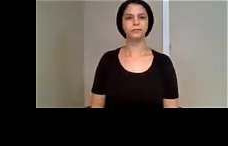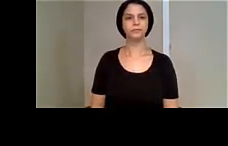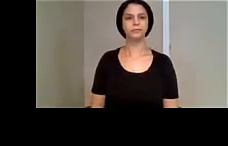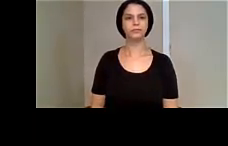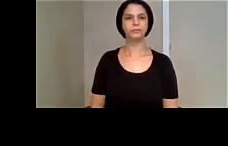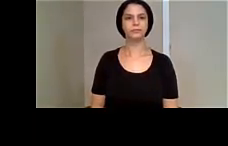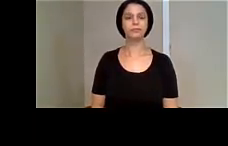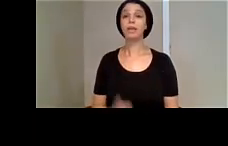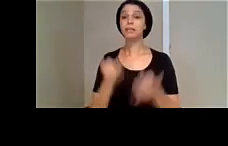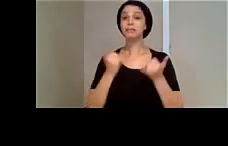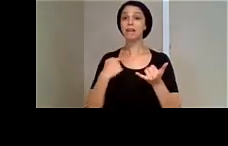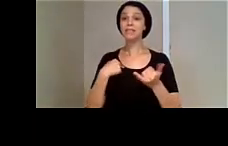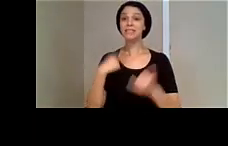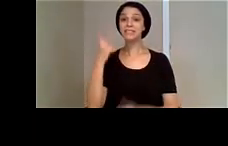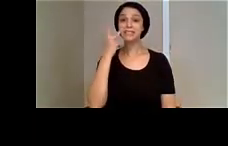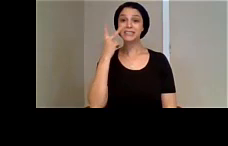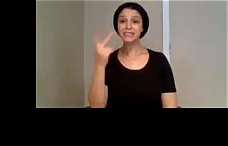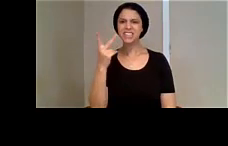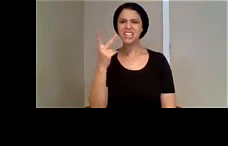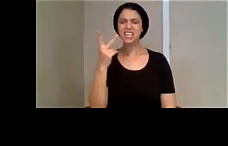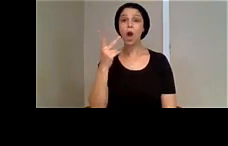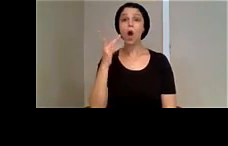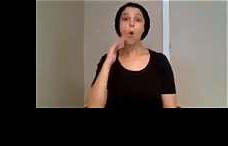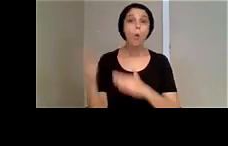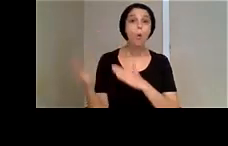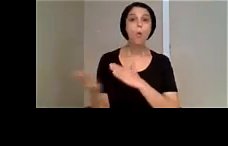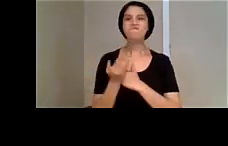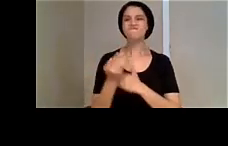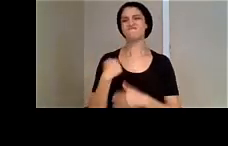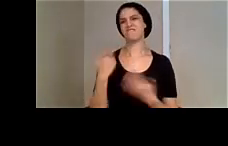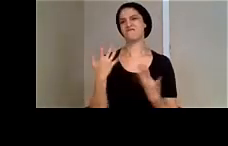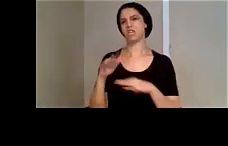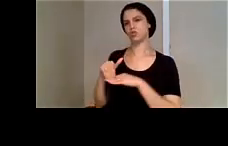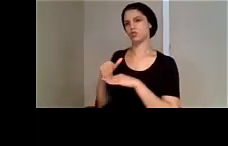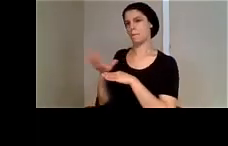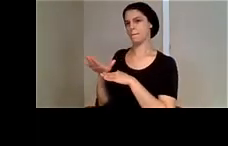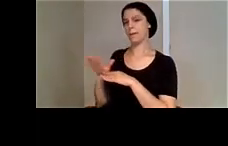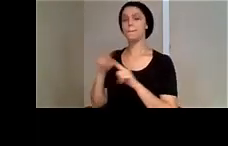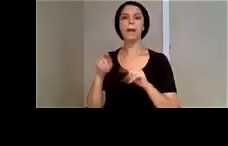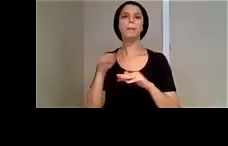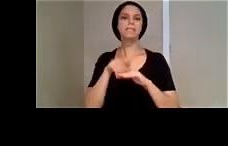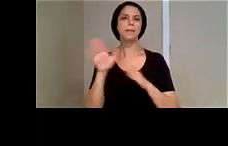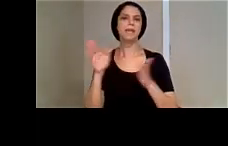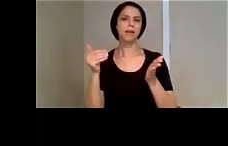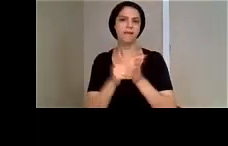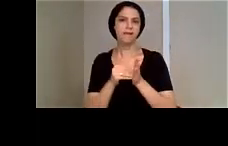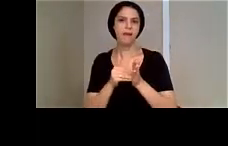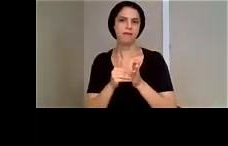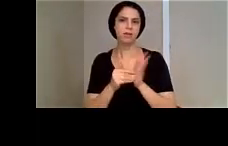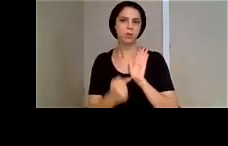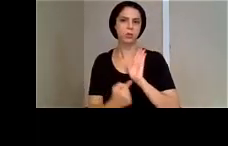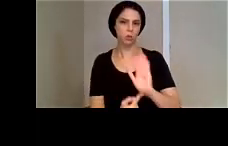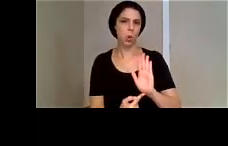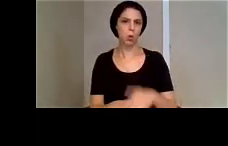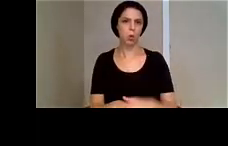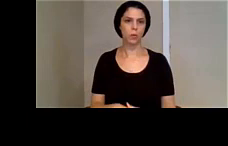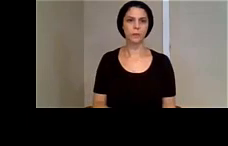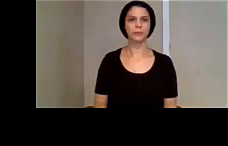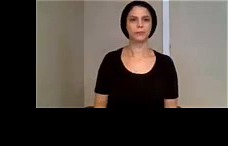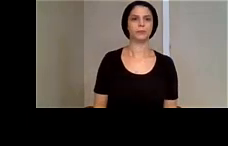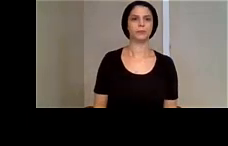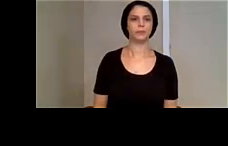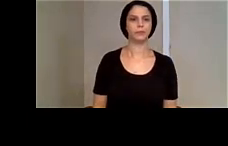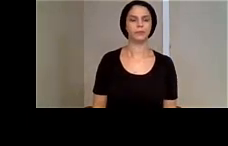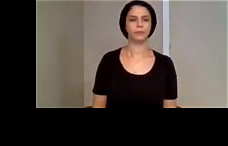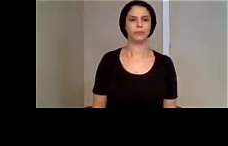And now I can see from this morning, I already submitted, but I'm going to resubmit another assignment for this. So I'm going to click on where